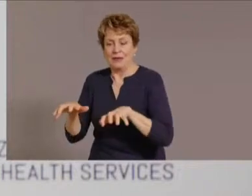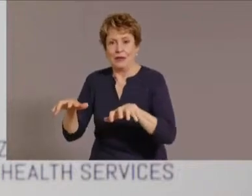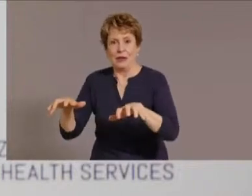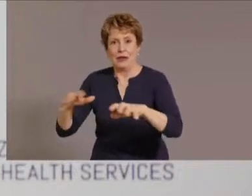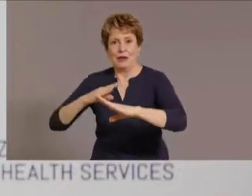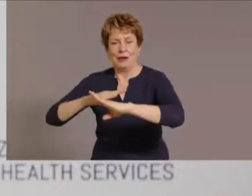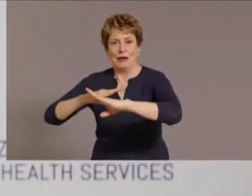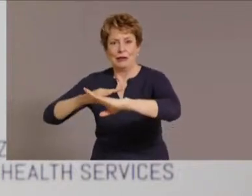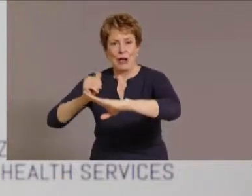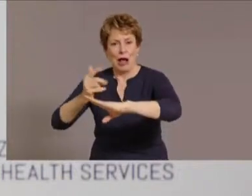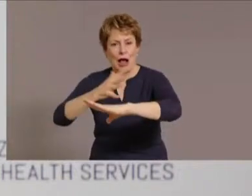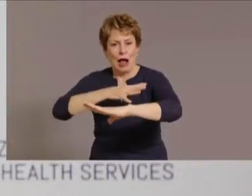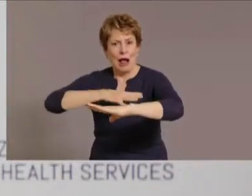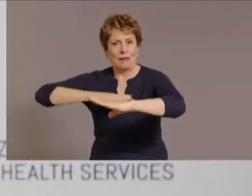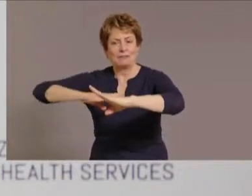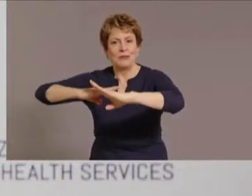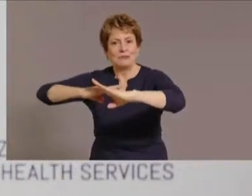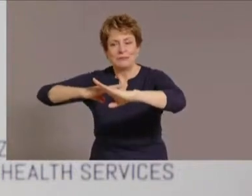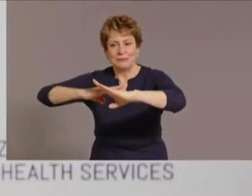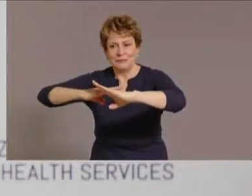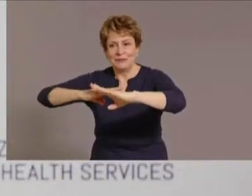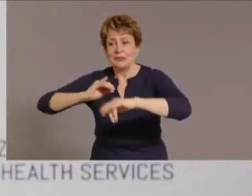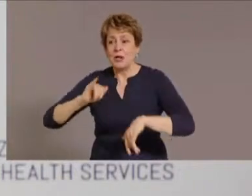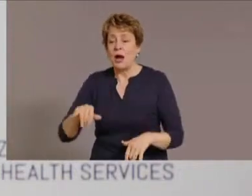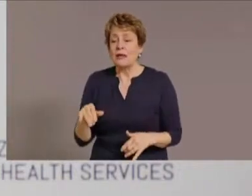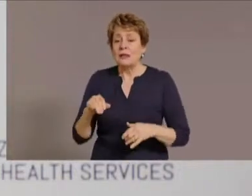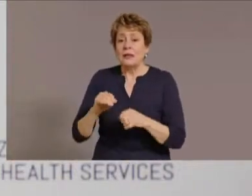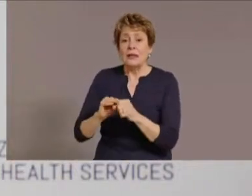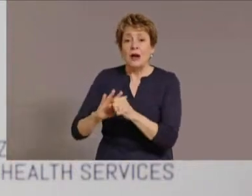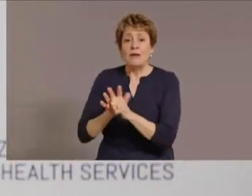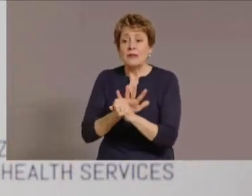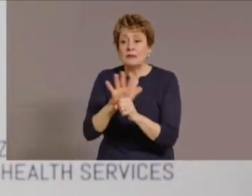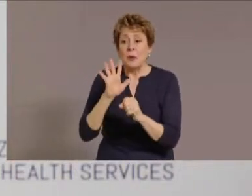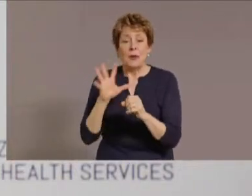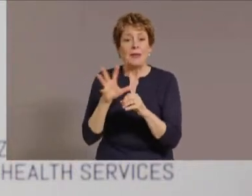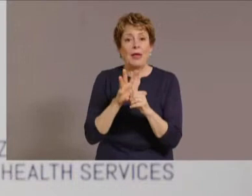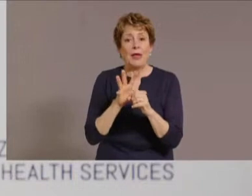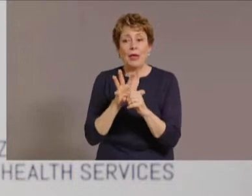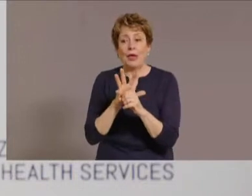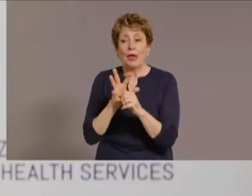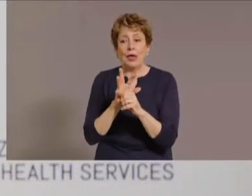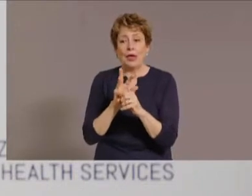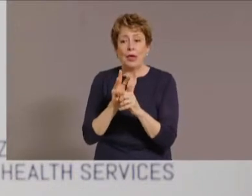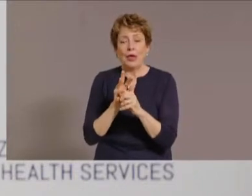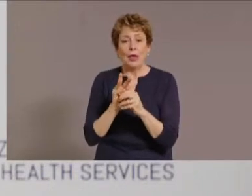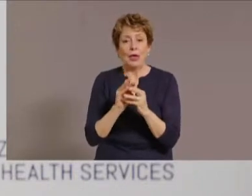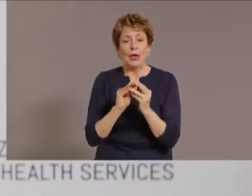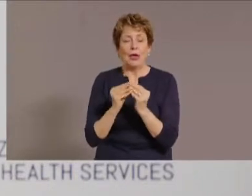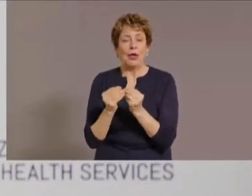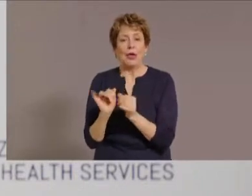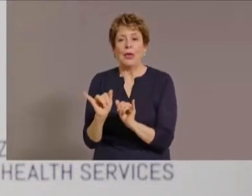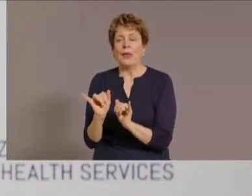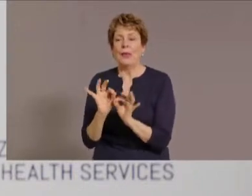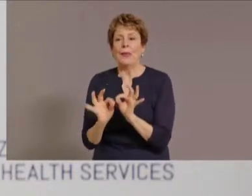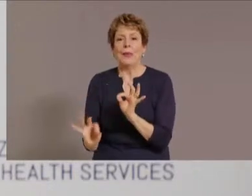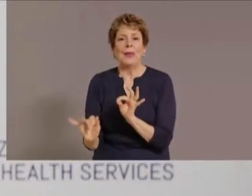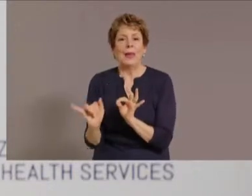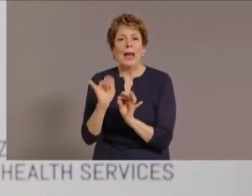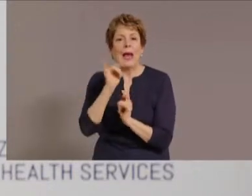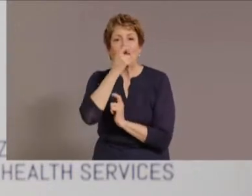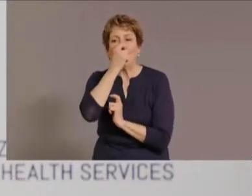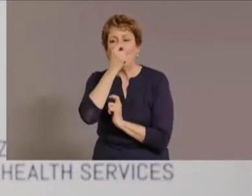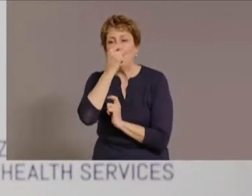just another infectious disease that is with us, like the common colds or, you know, the influenza that returns every